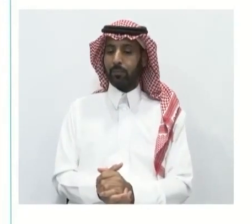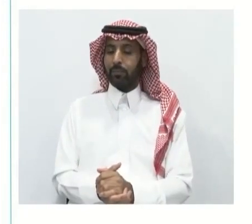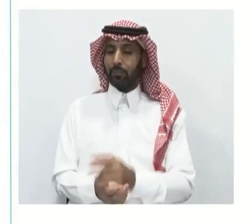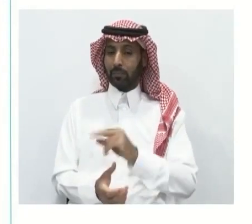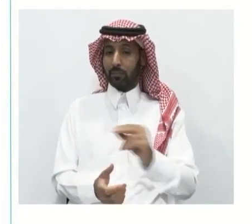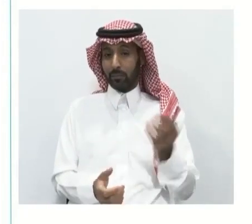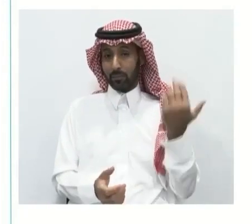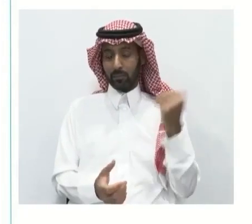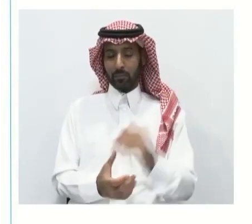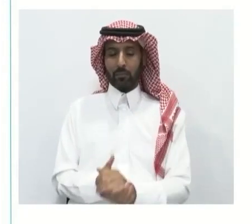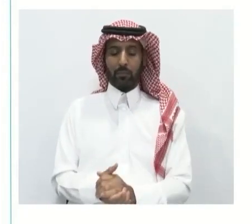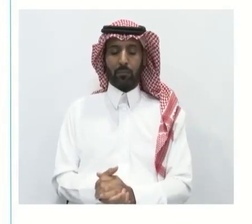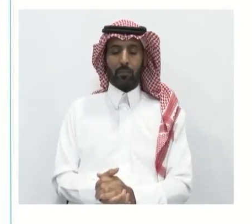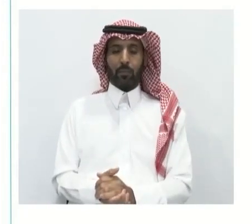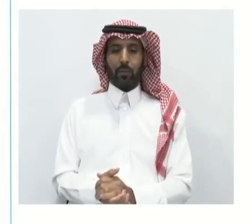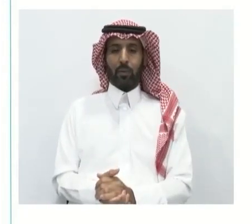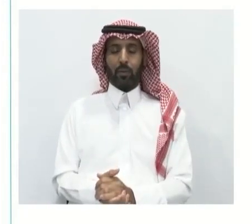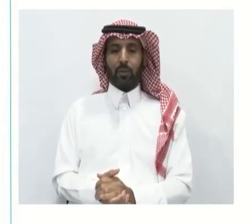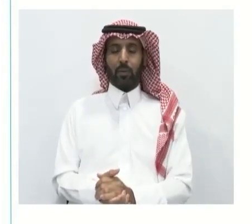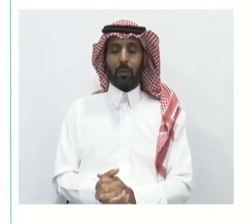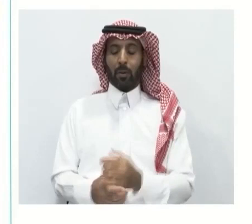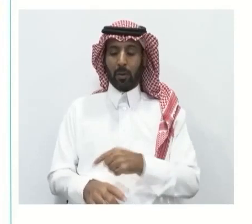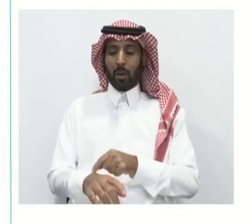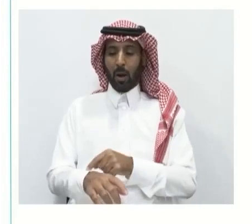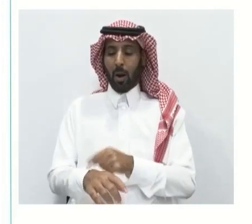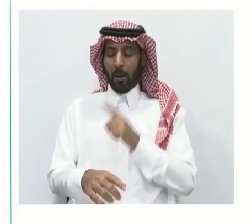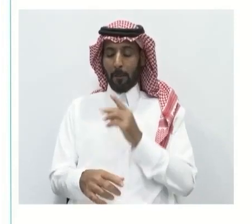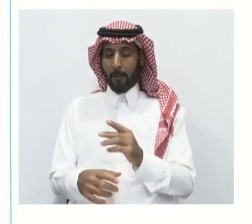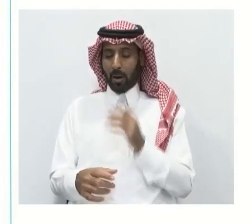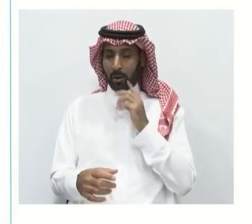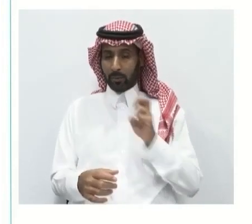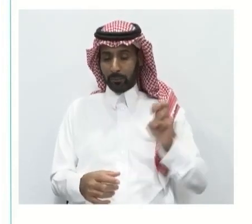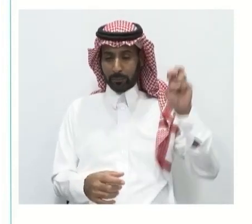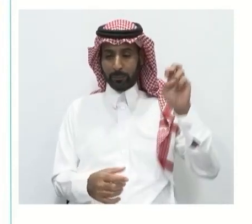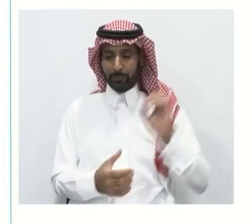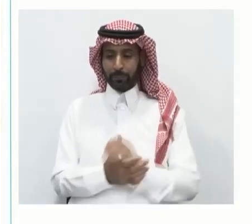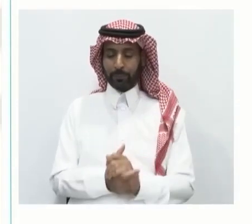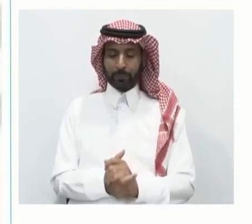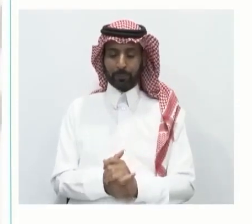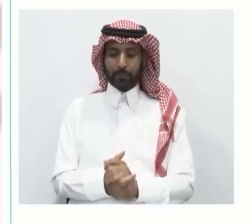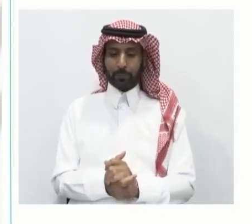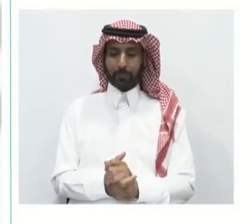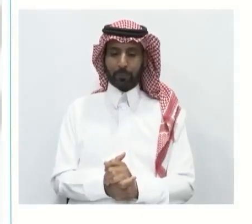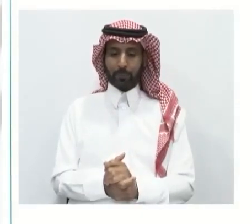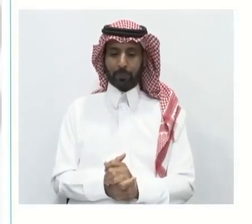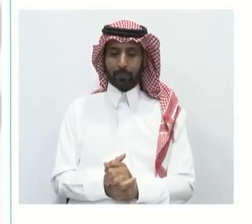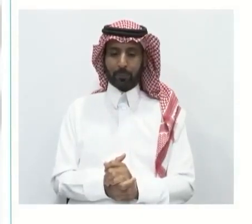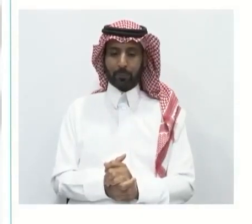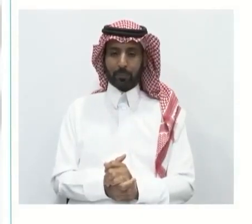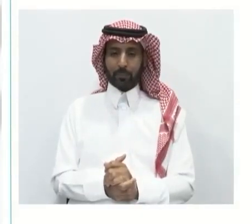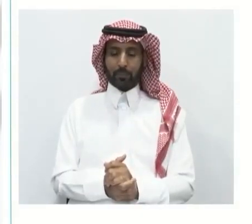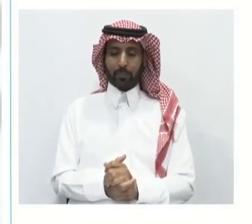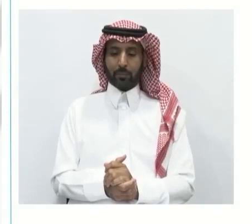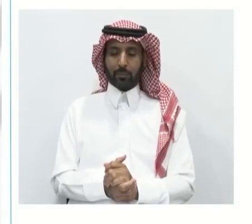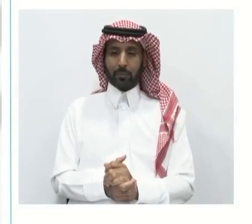as before. I assume your jewelry was insured. I assume your jewelry was insured. So